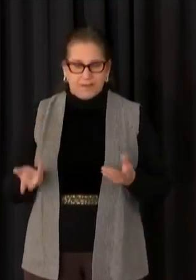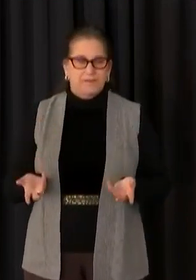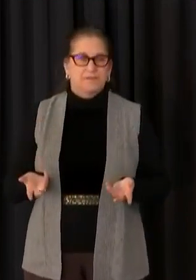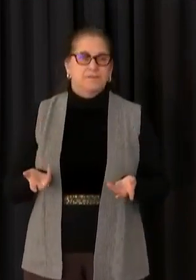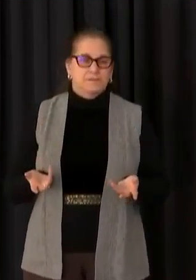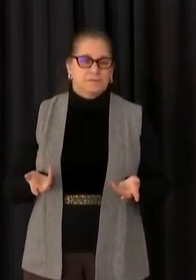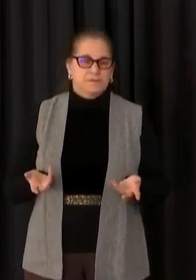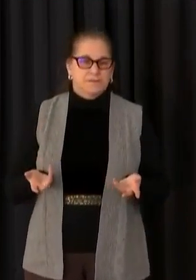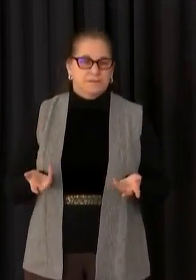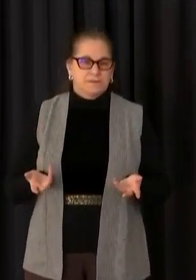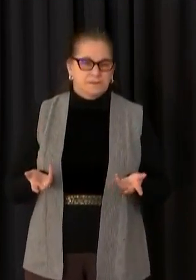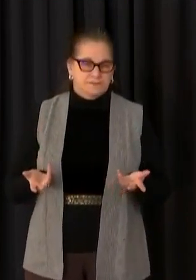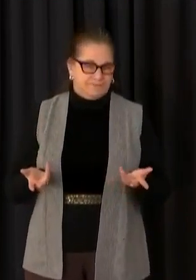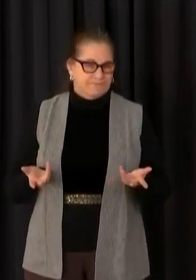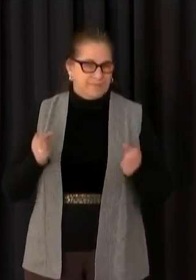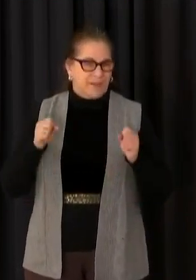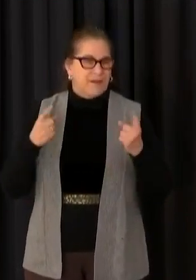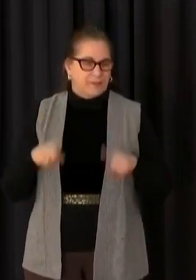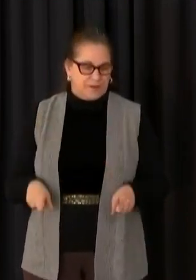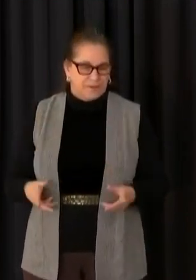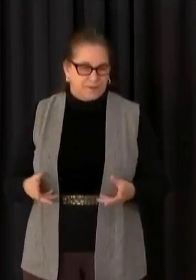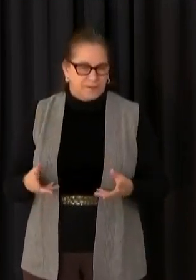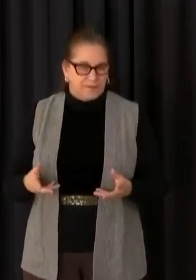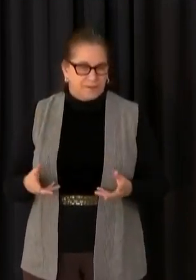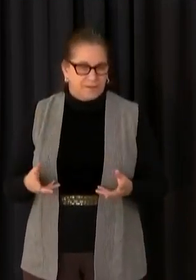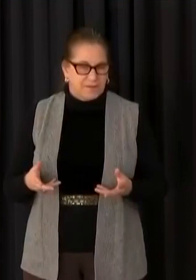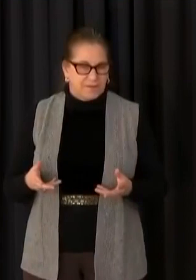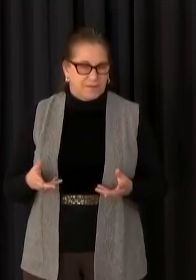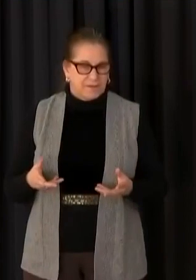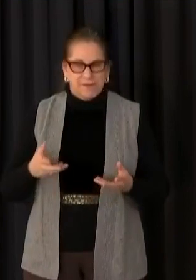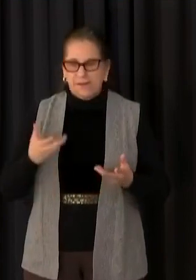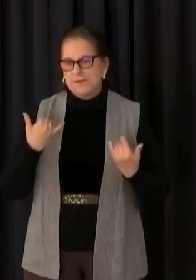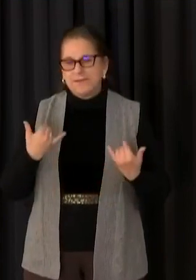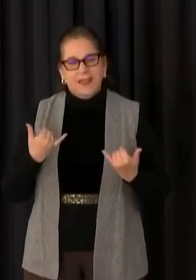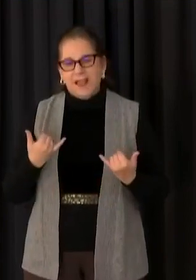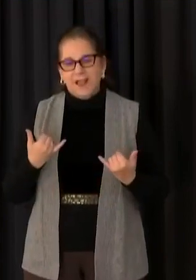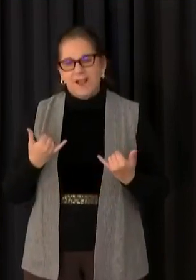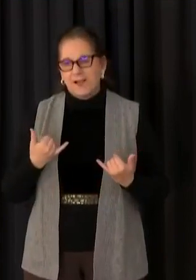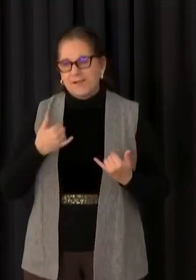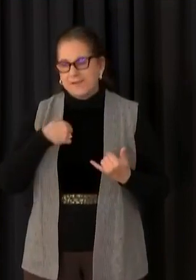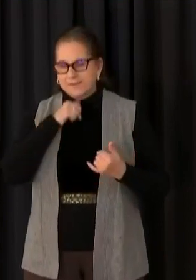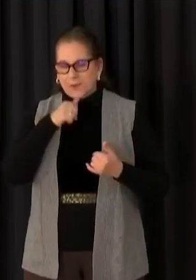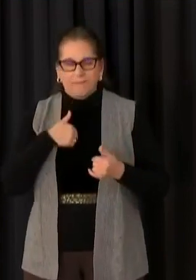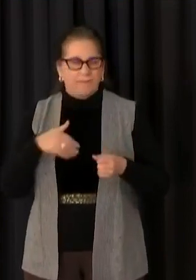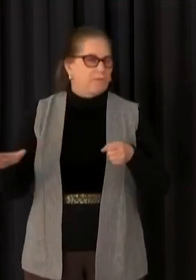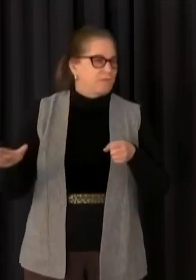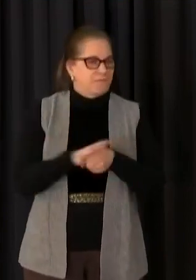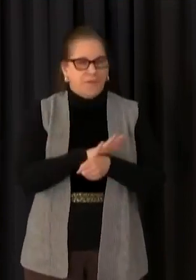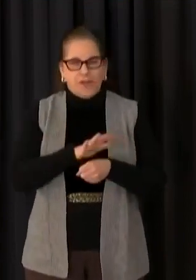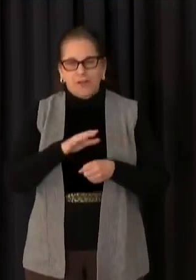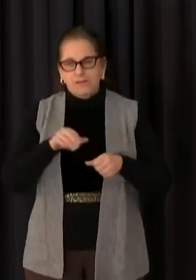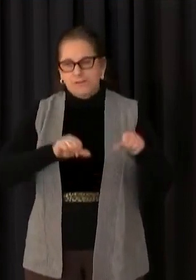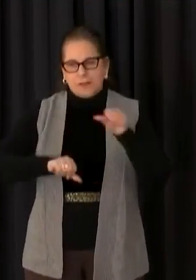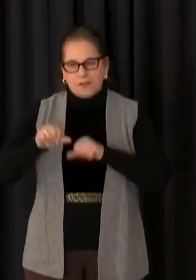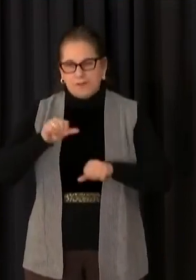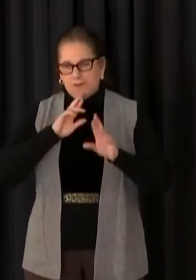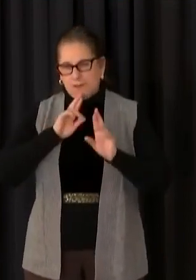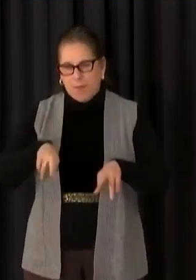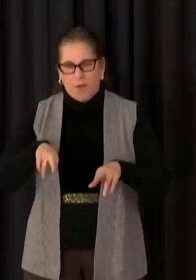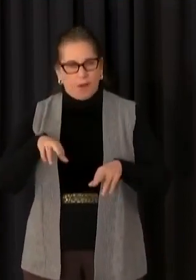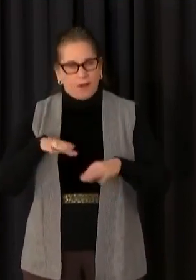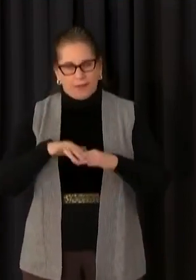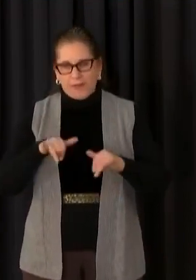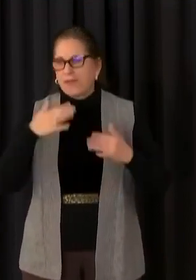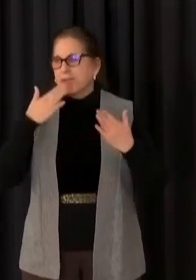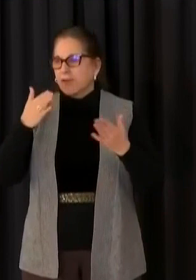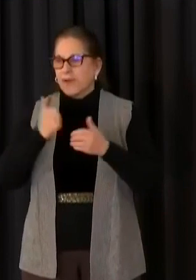you won't spread it to other people, but we still want to wait until we have good science to make us comfortable knowing that that is true. Okay, thank